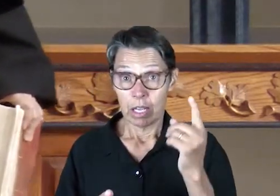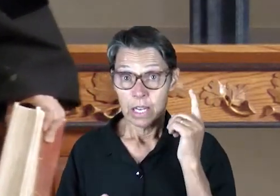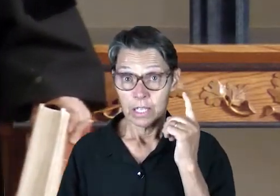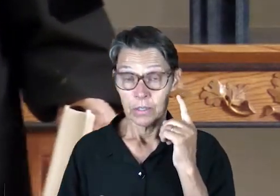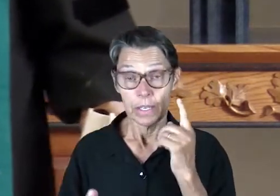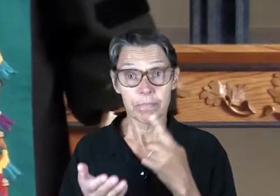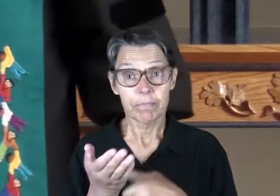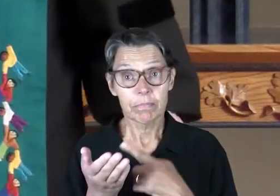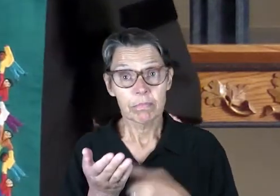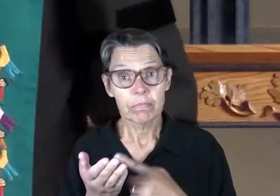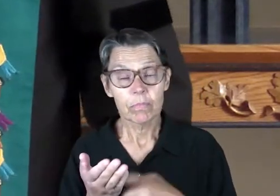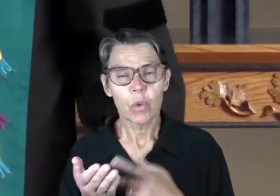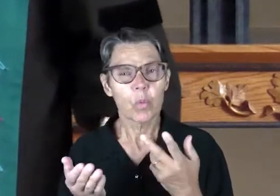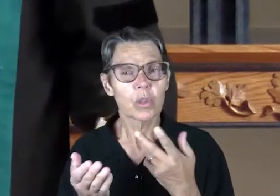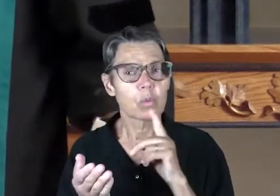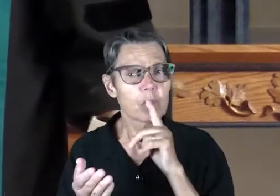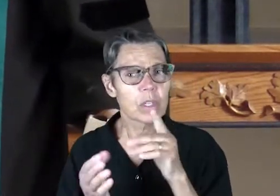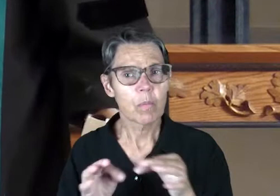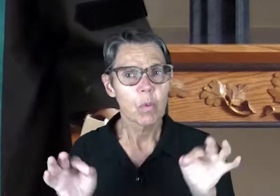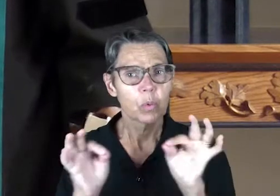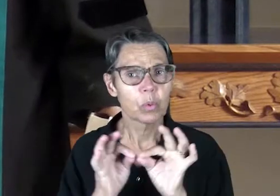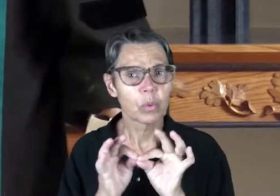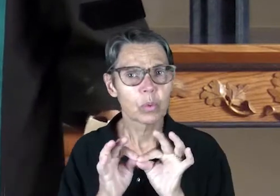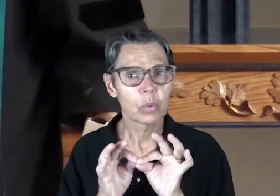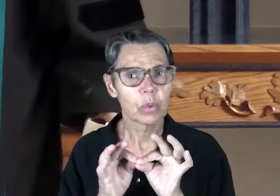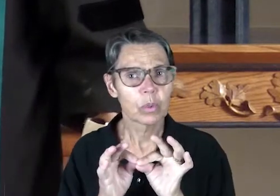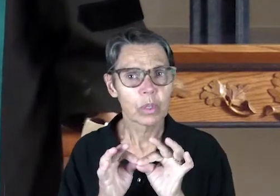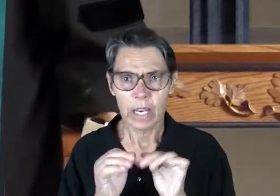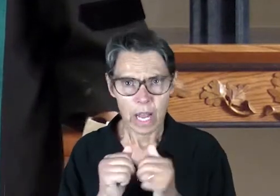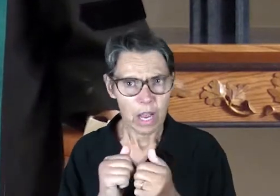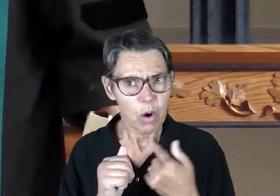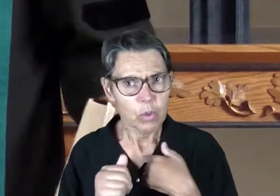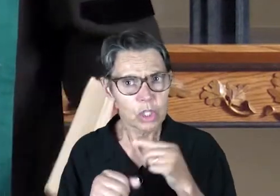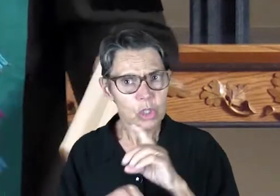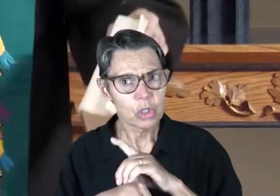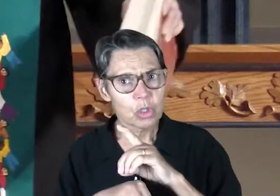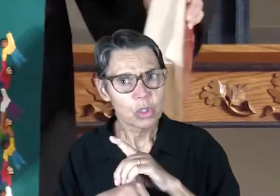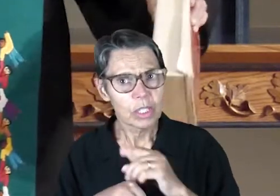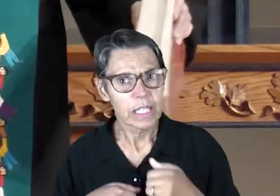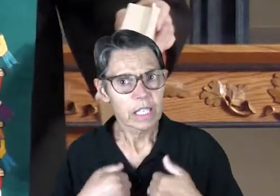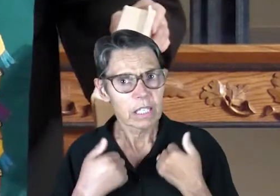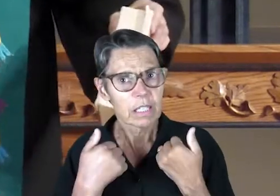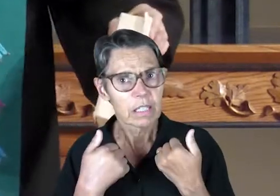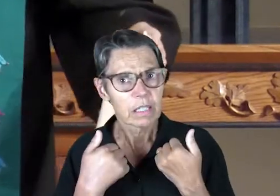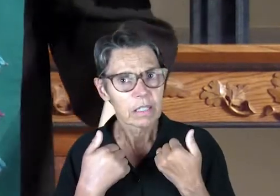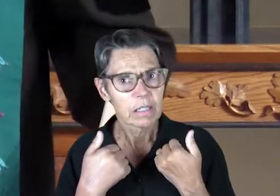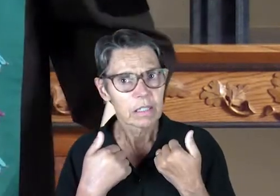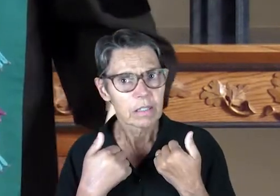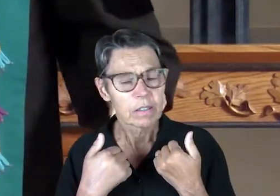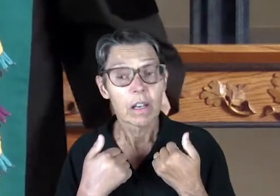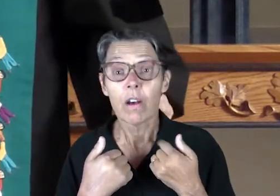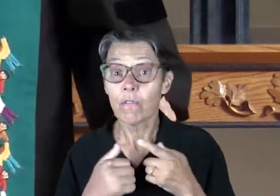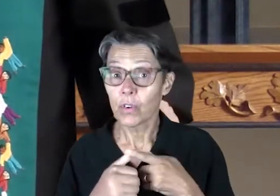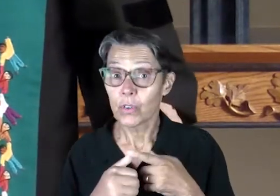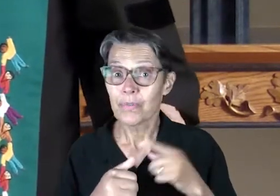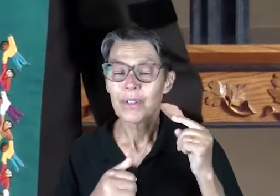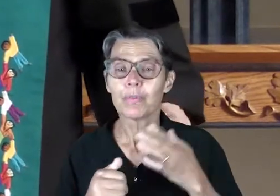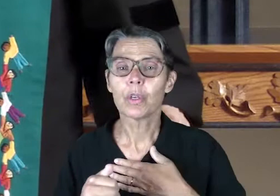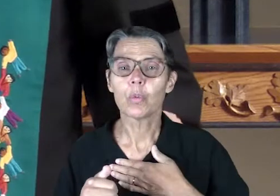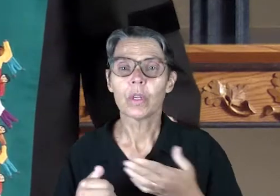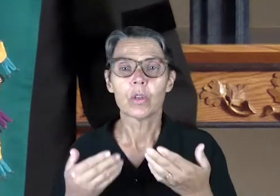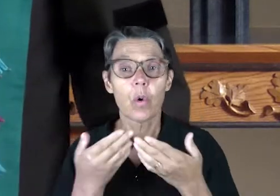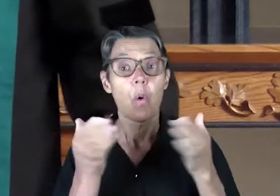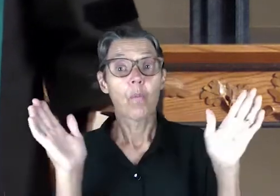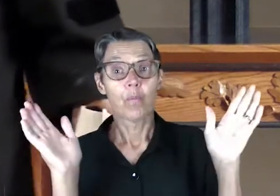A part of what we talked about last week in deciding what's truly important, in deciding how then we should live, a part of that was